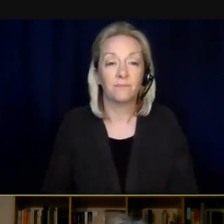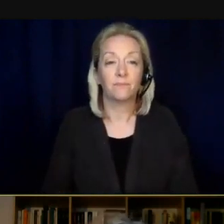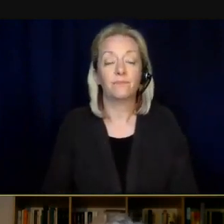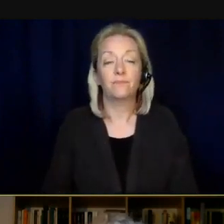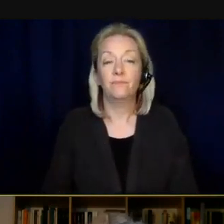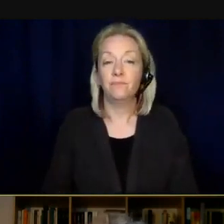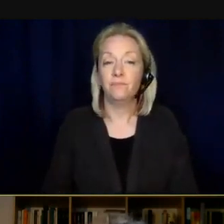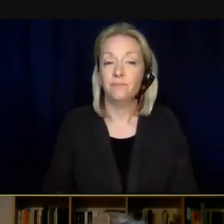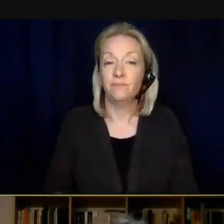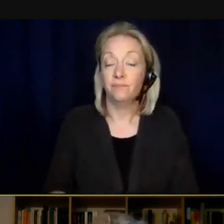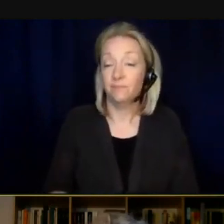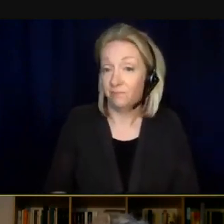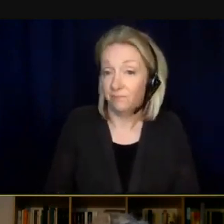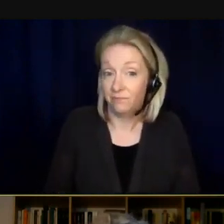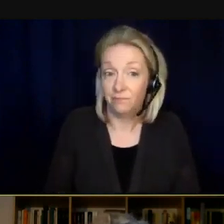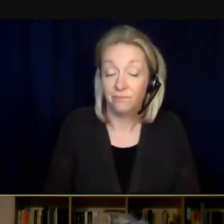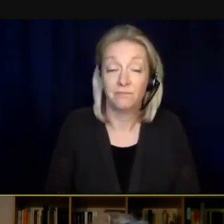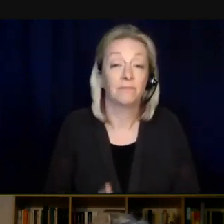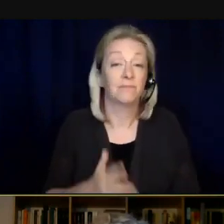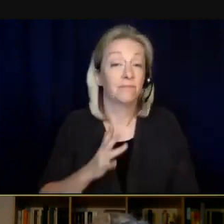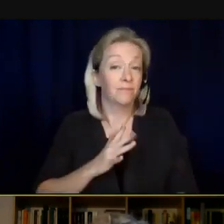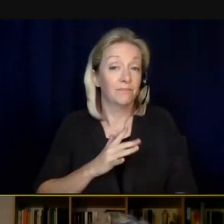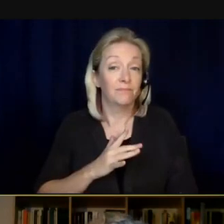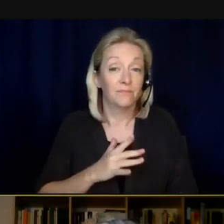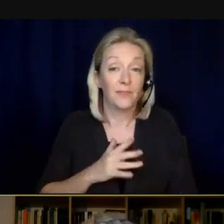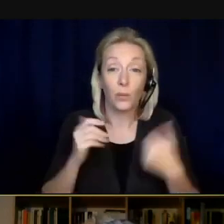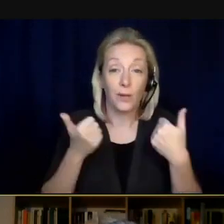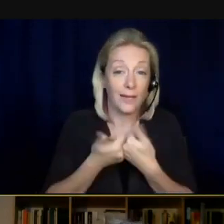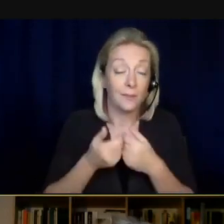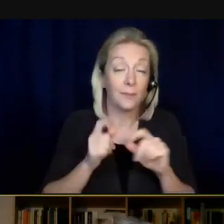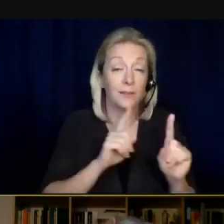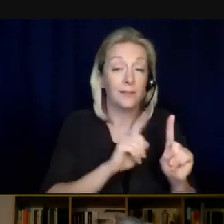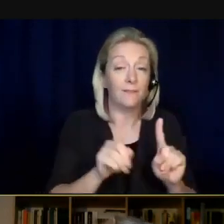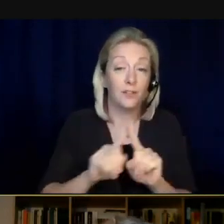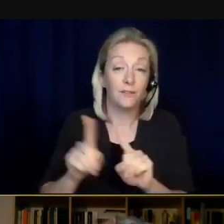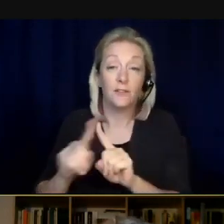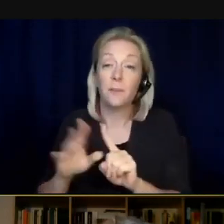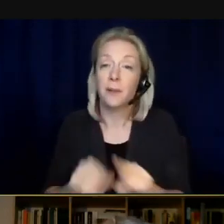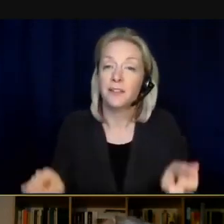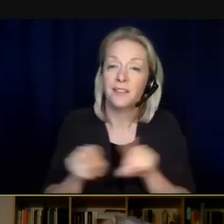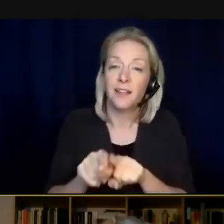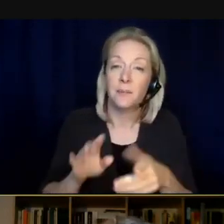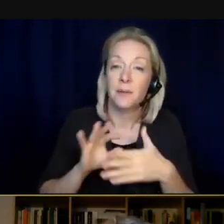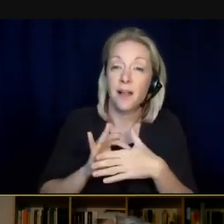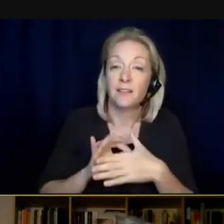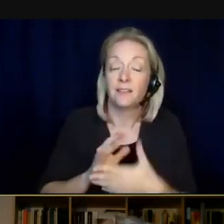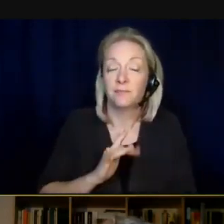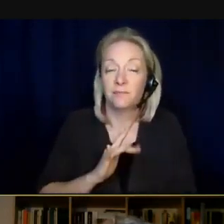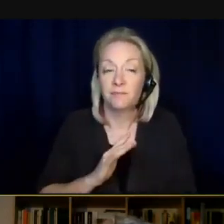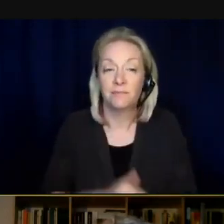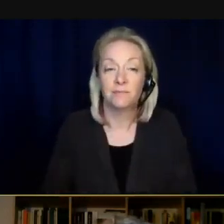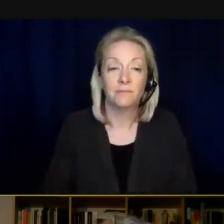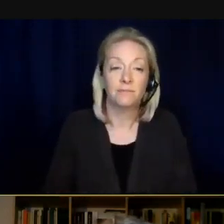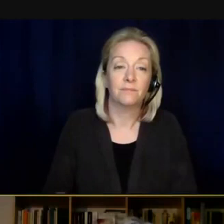So again, different puzzle with just scramble again, and you have the sign clues, the